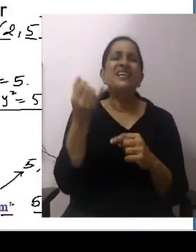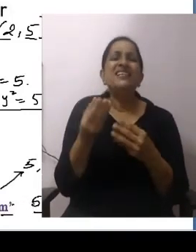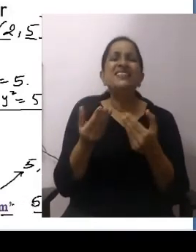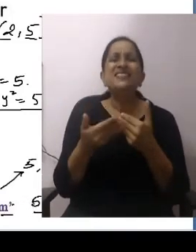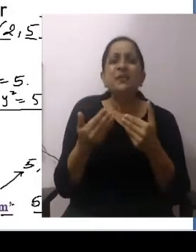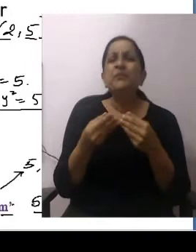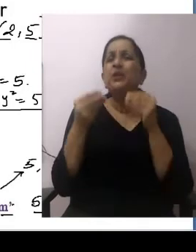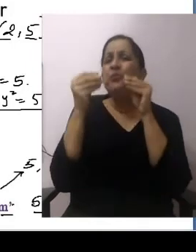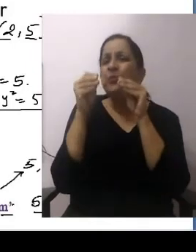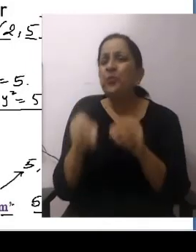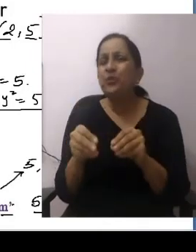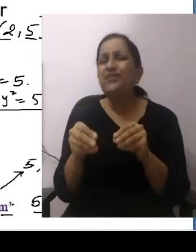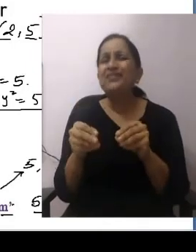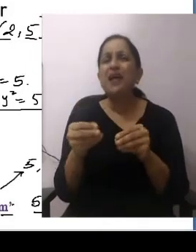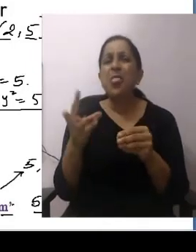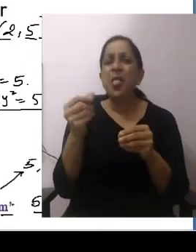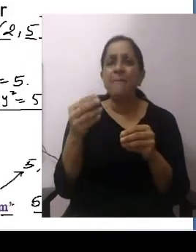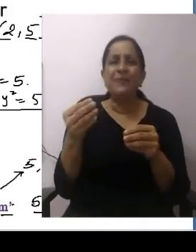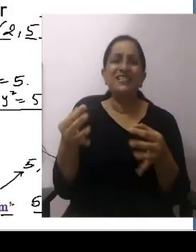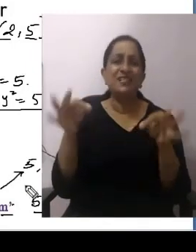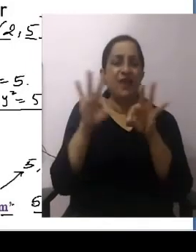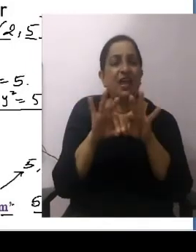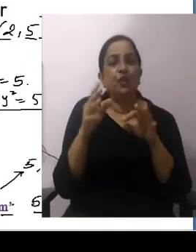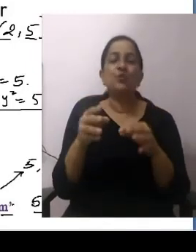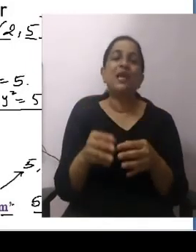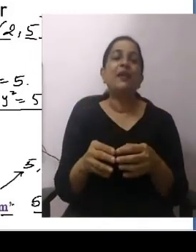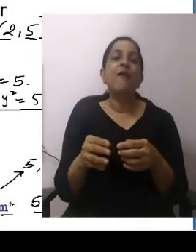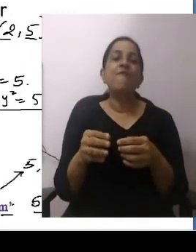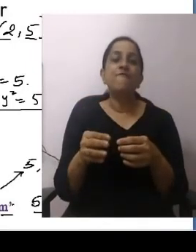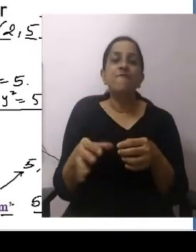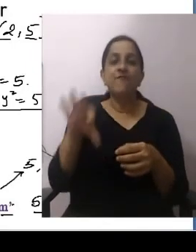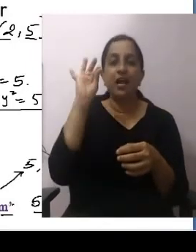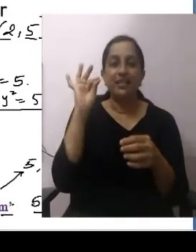and find the equation of the straight line.